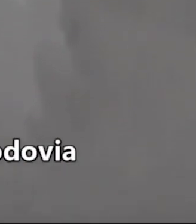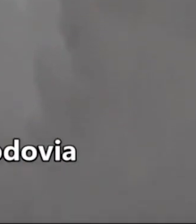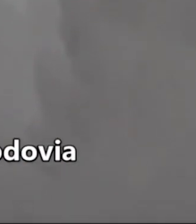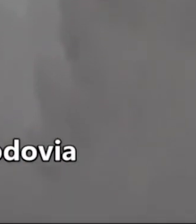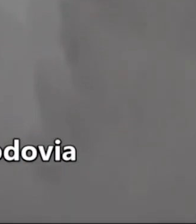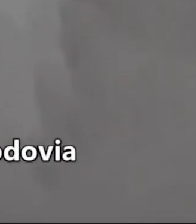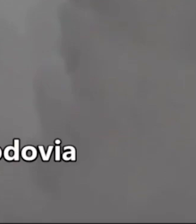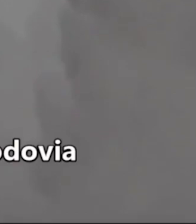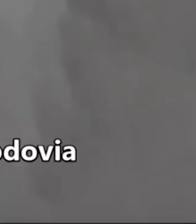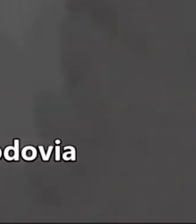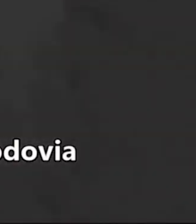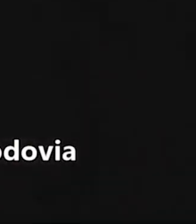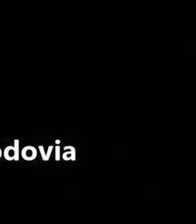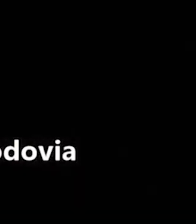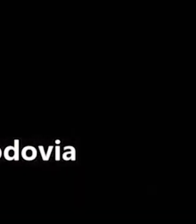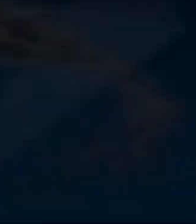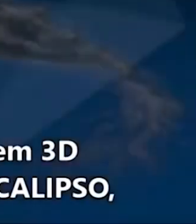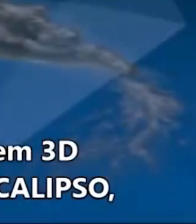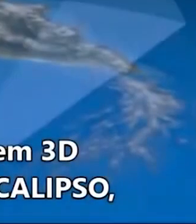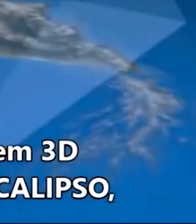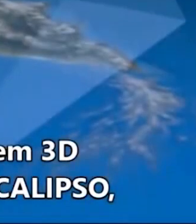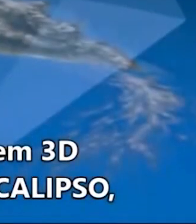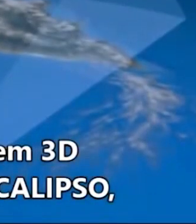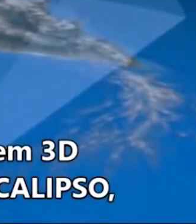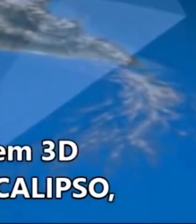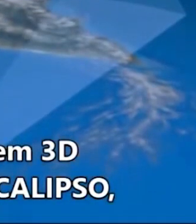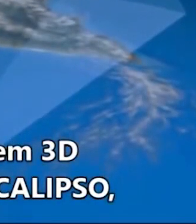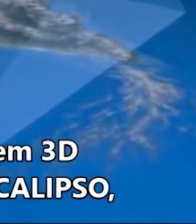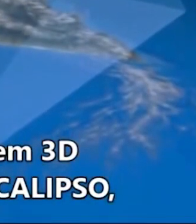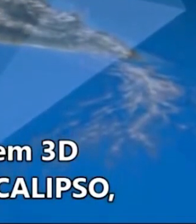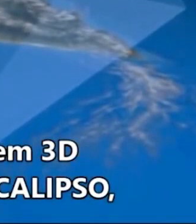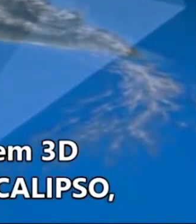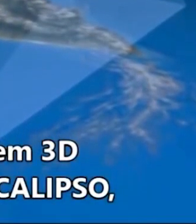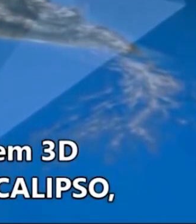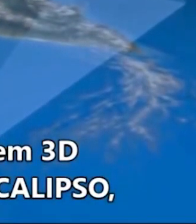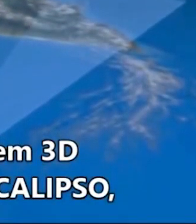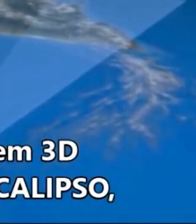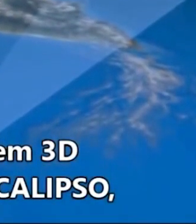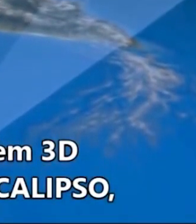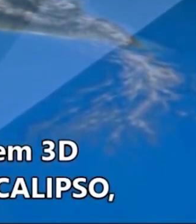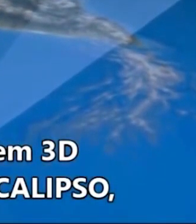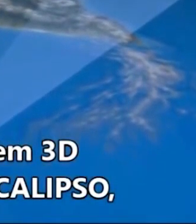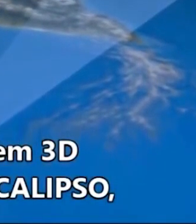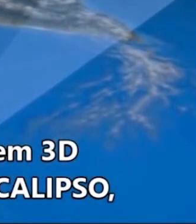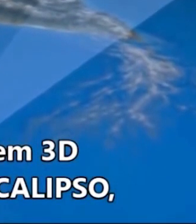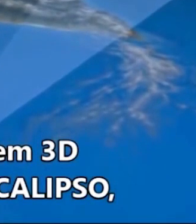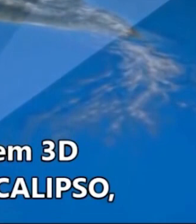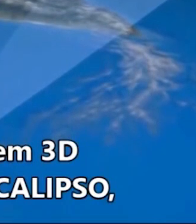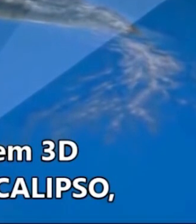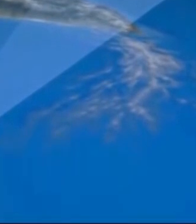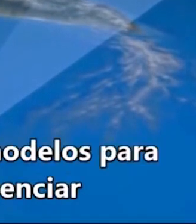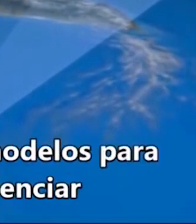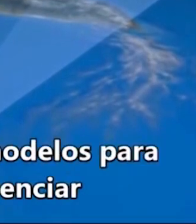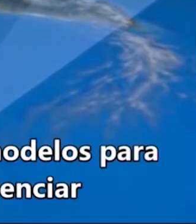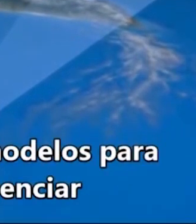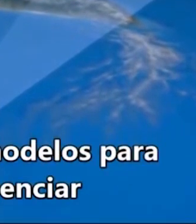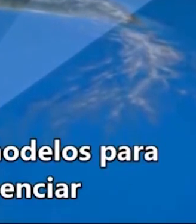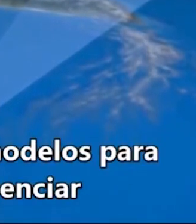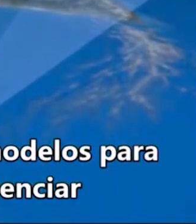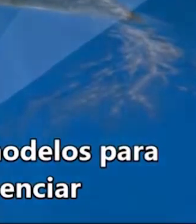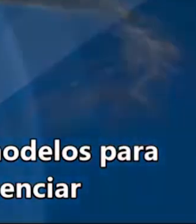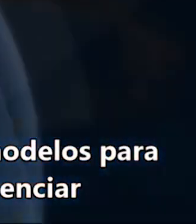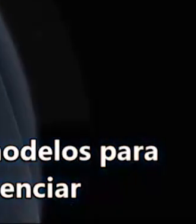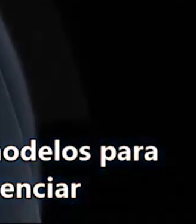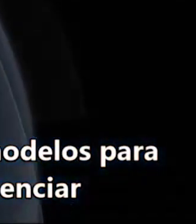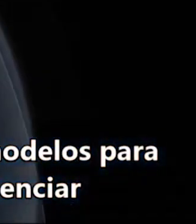a superhighway to the Amazon. Thanks to Calypso's unprecedented 3D observations of atmospheric dust, scientists can